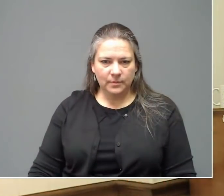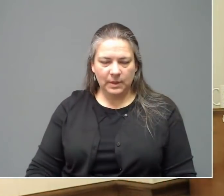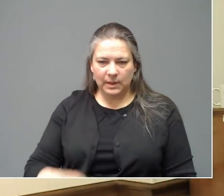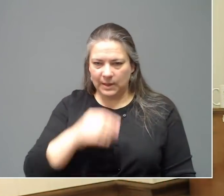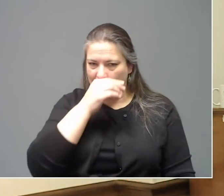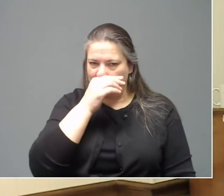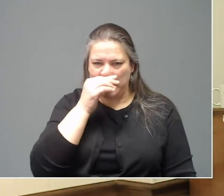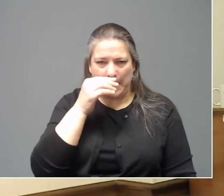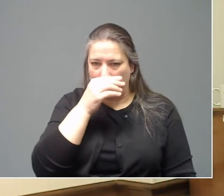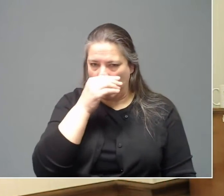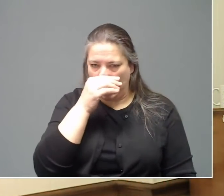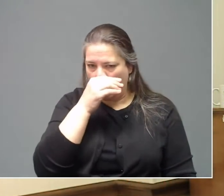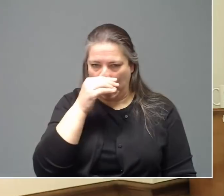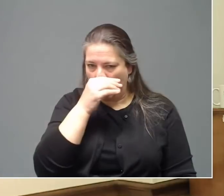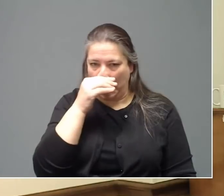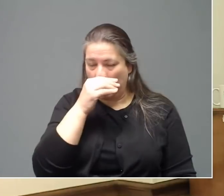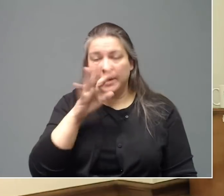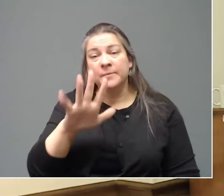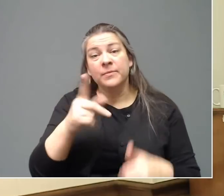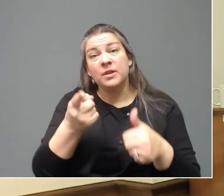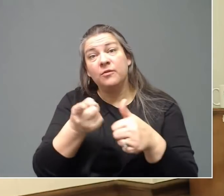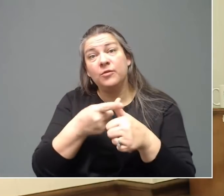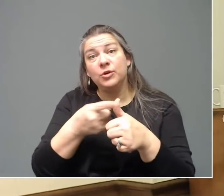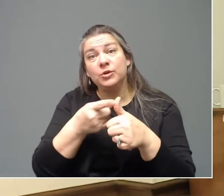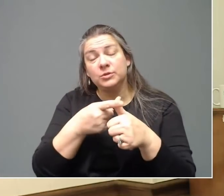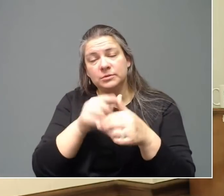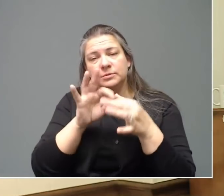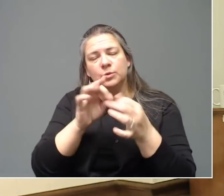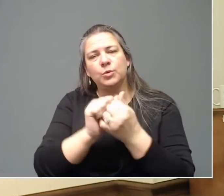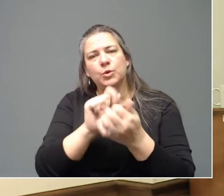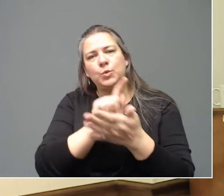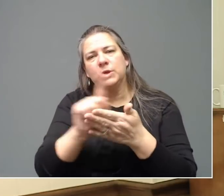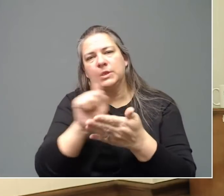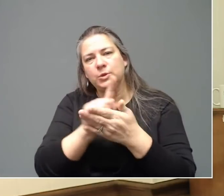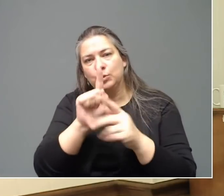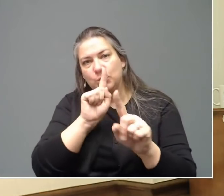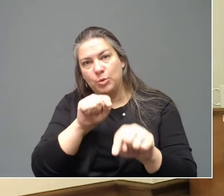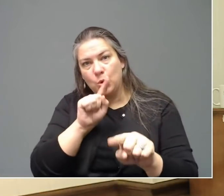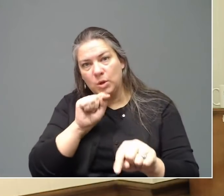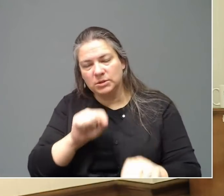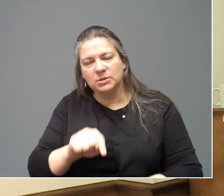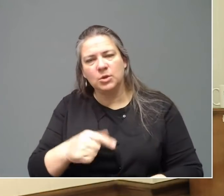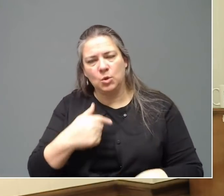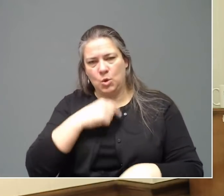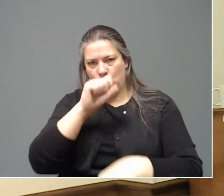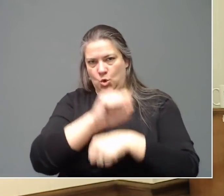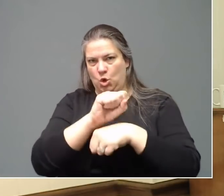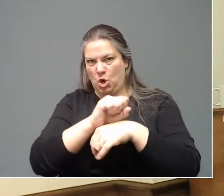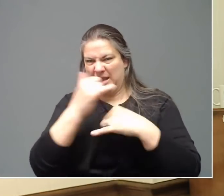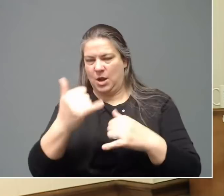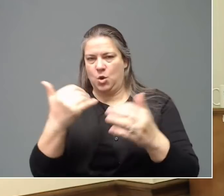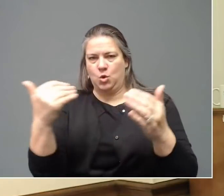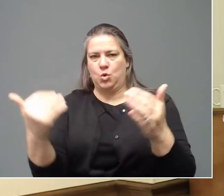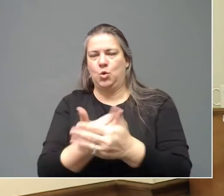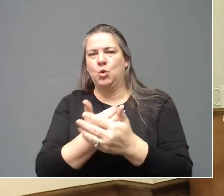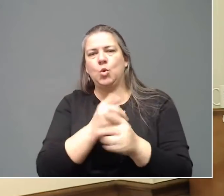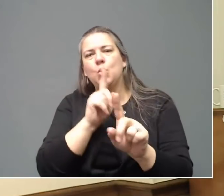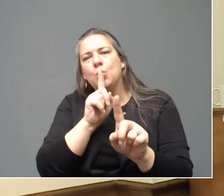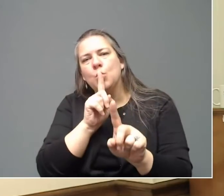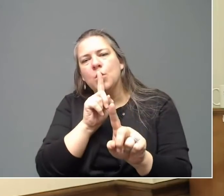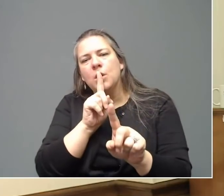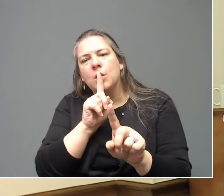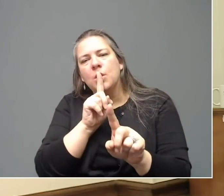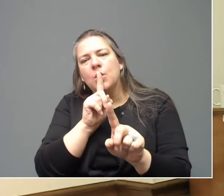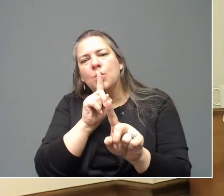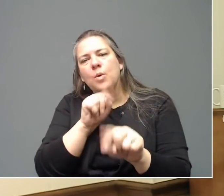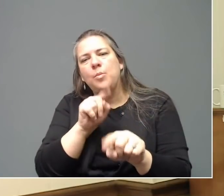Yes. First, with respect to the weekly reports, we are actually working on a new reporting